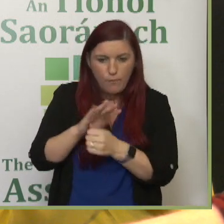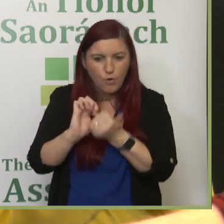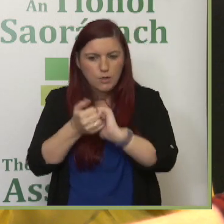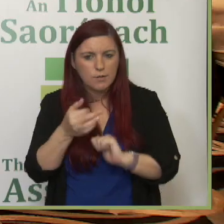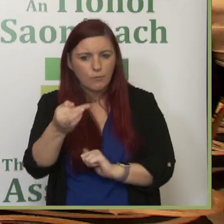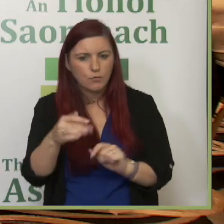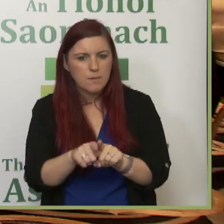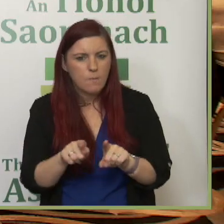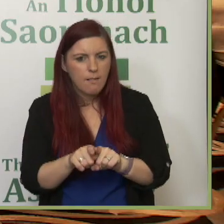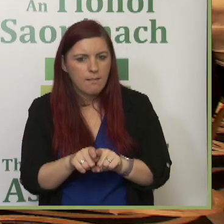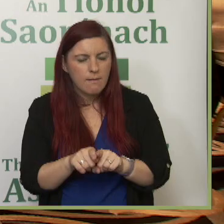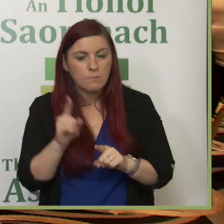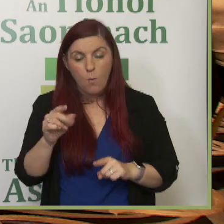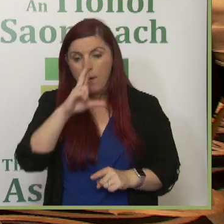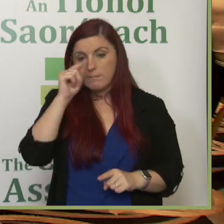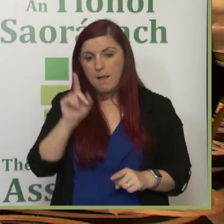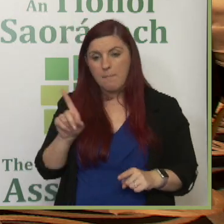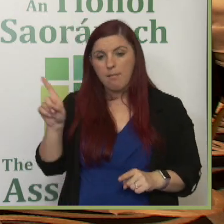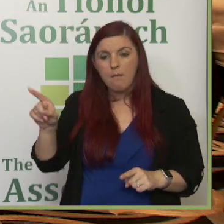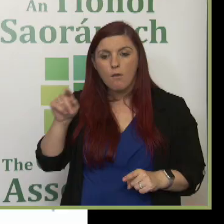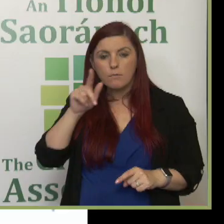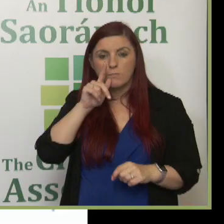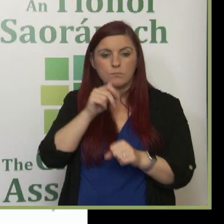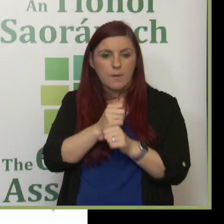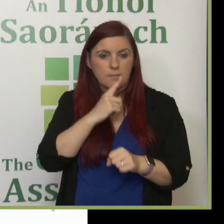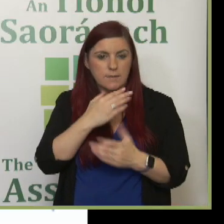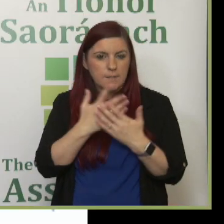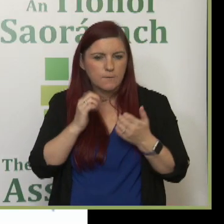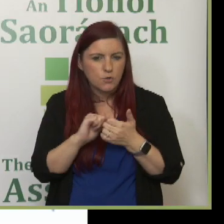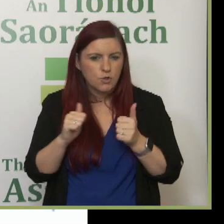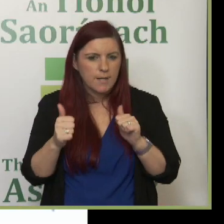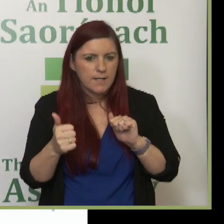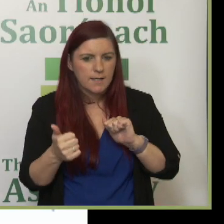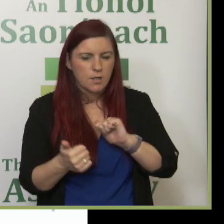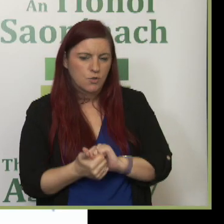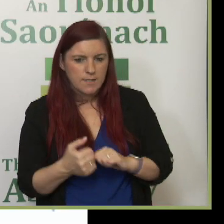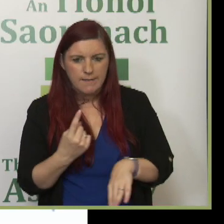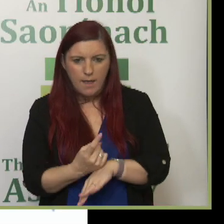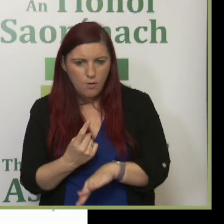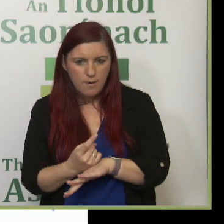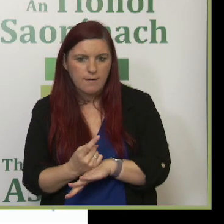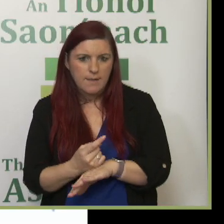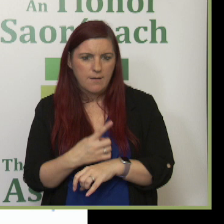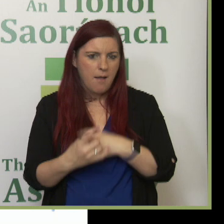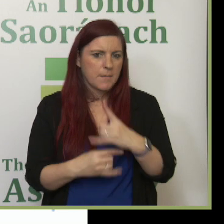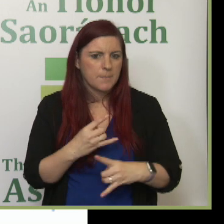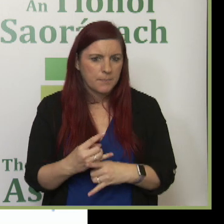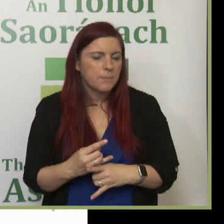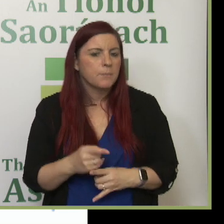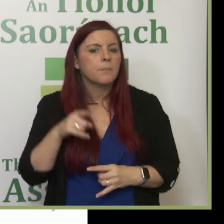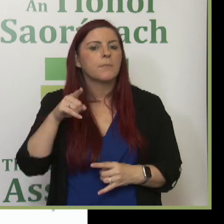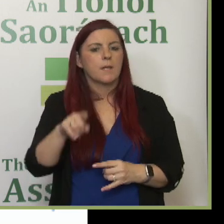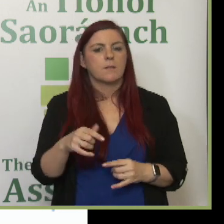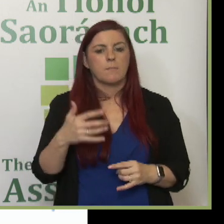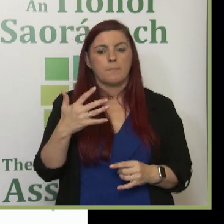that show that many of the important global drives for change lie outside the drugs policy area but may impact profoundly on it. This is an exercise